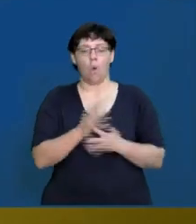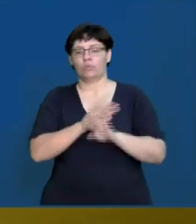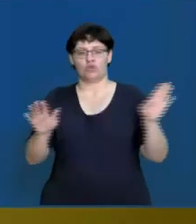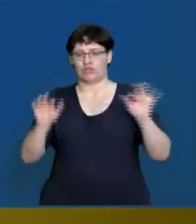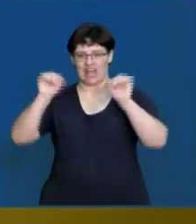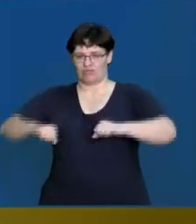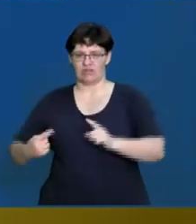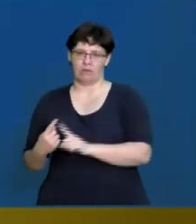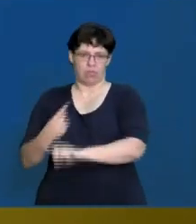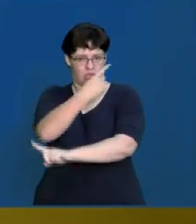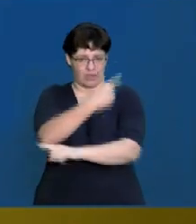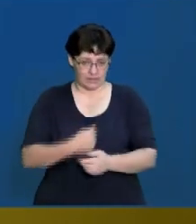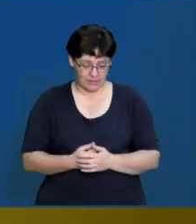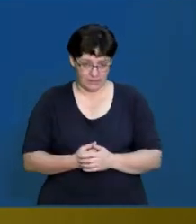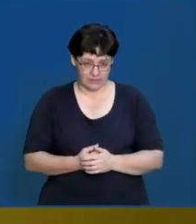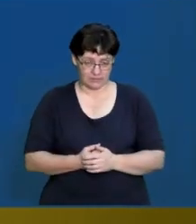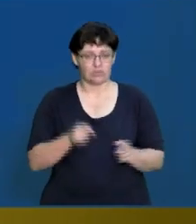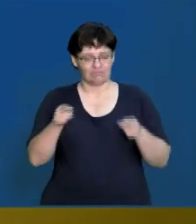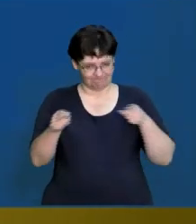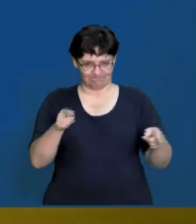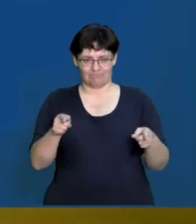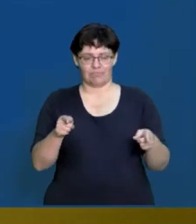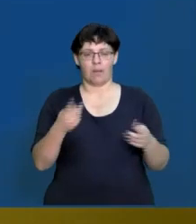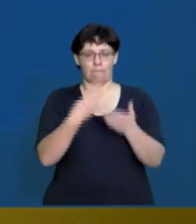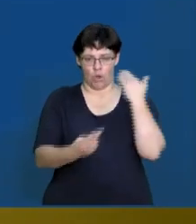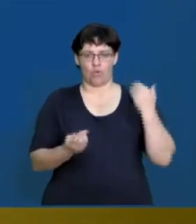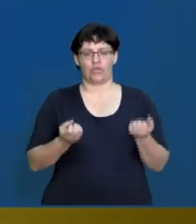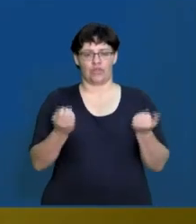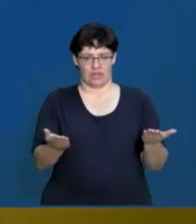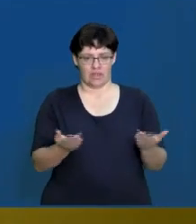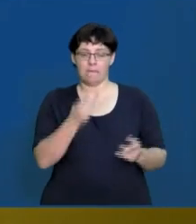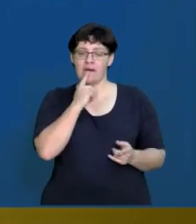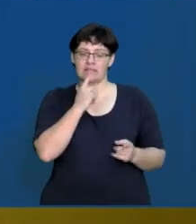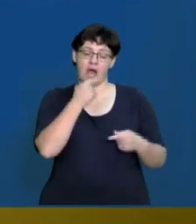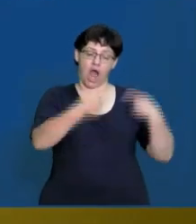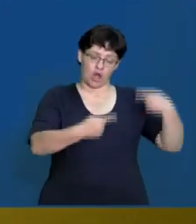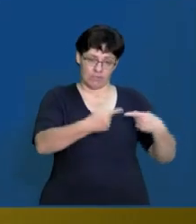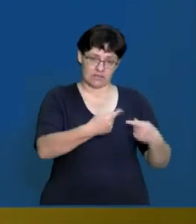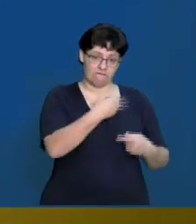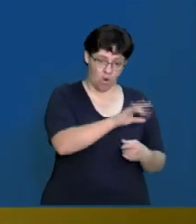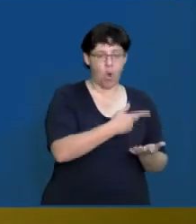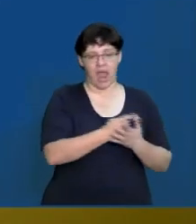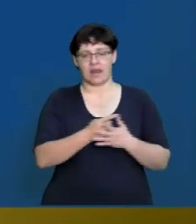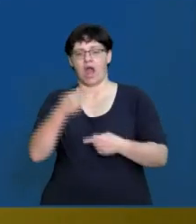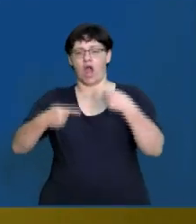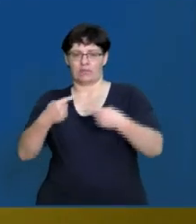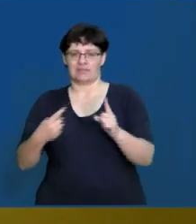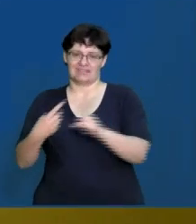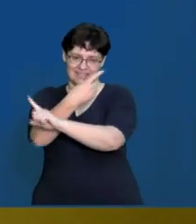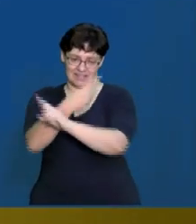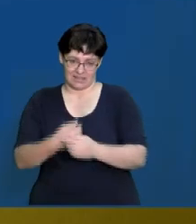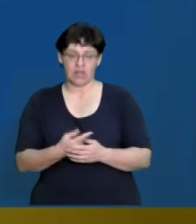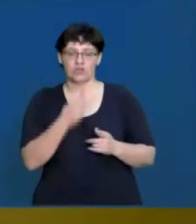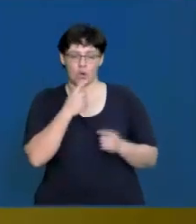the narrative on the side of the argument and against the side of the argument. So you show arguments for and arguments against. You show